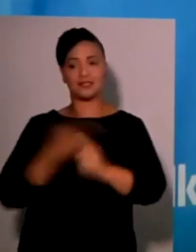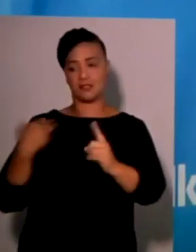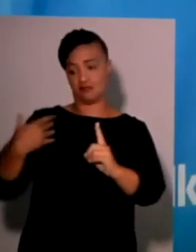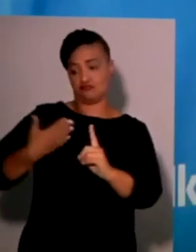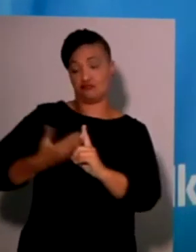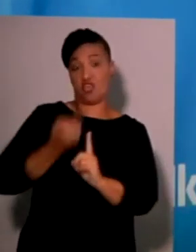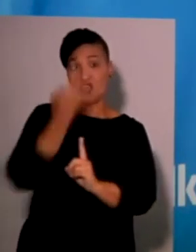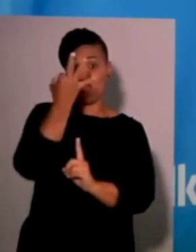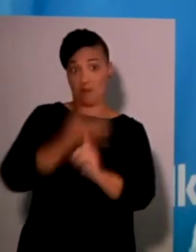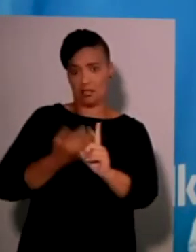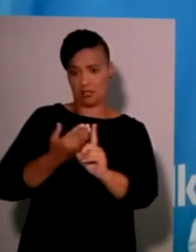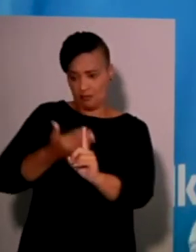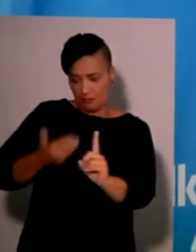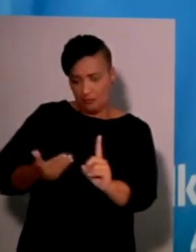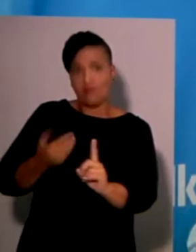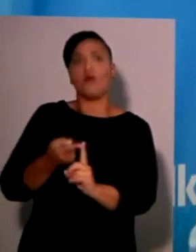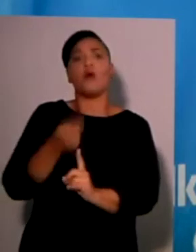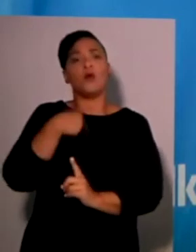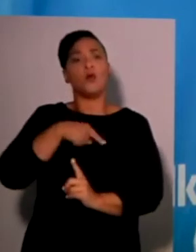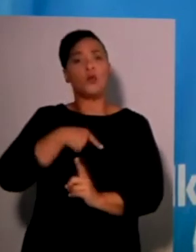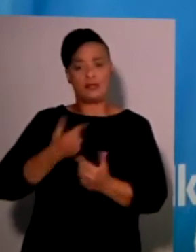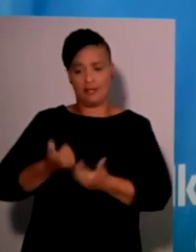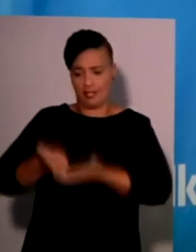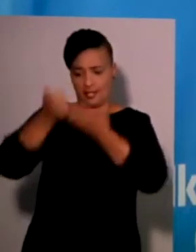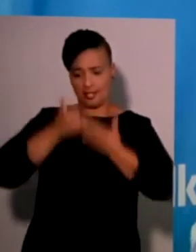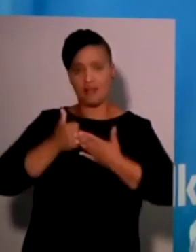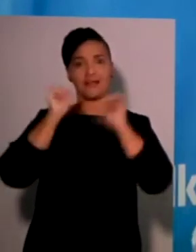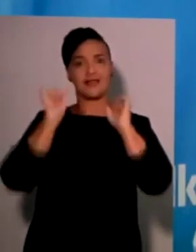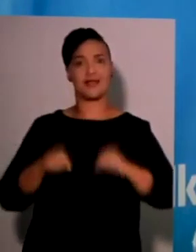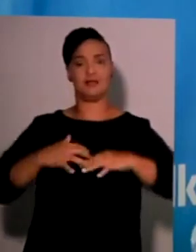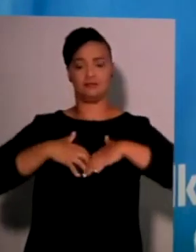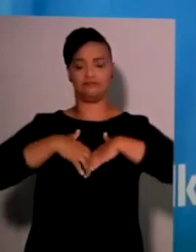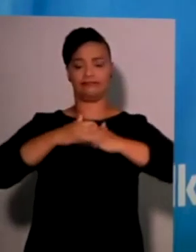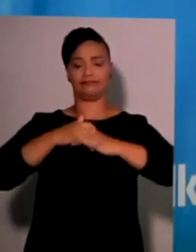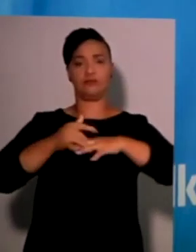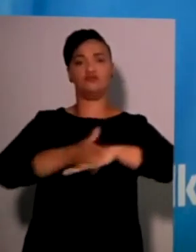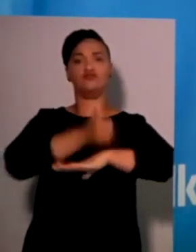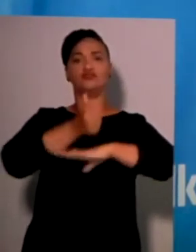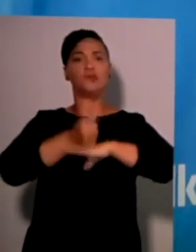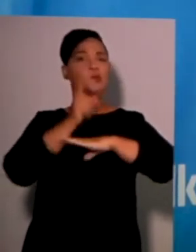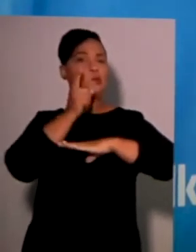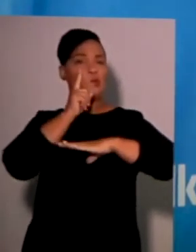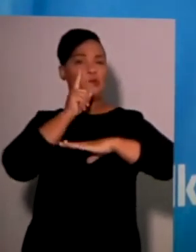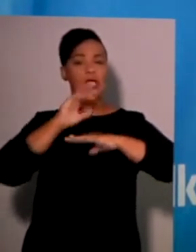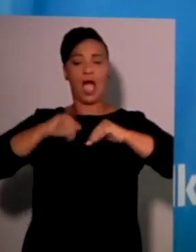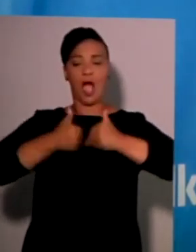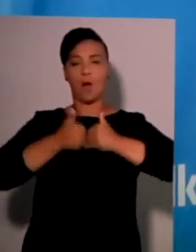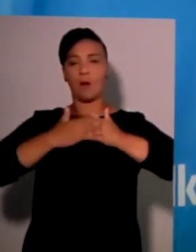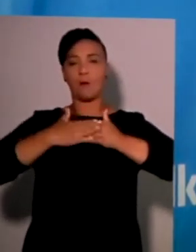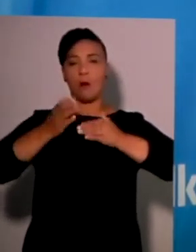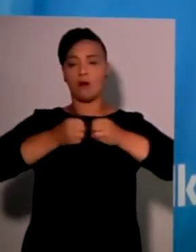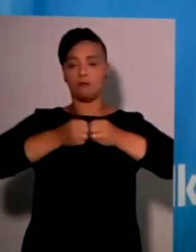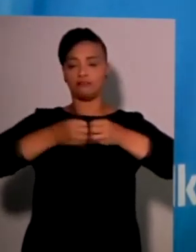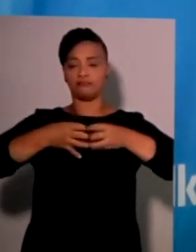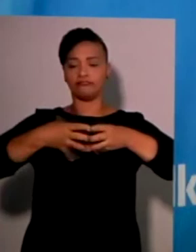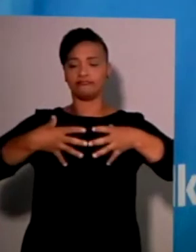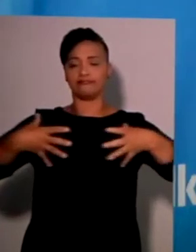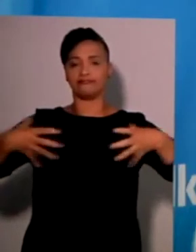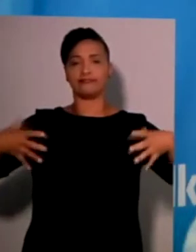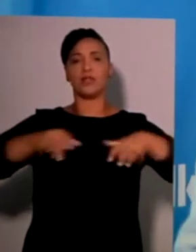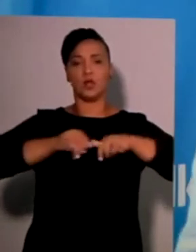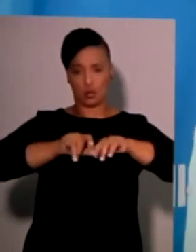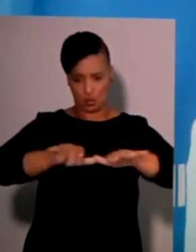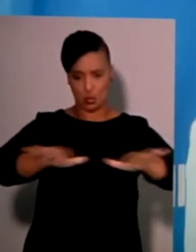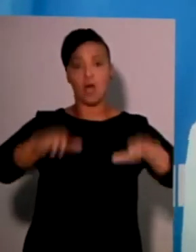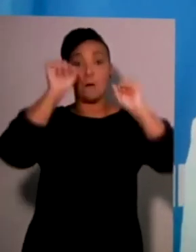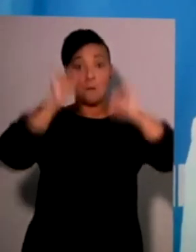COVID also assisted us in establishing a baseline for further capacity expansion so that we can